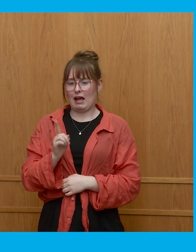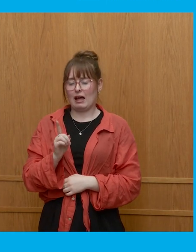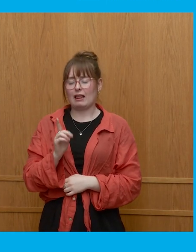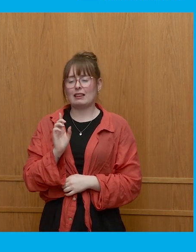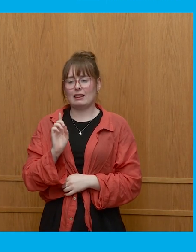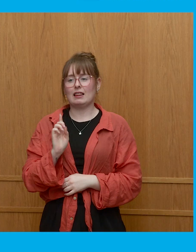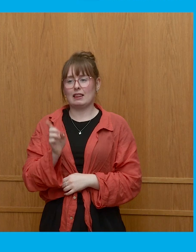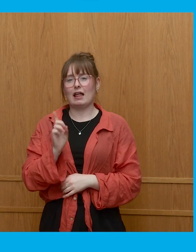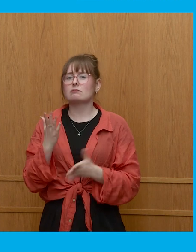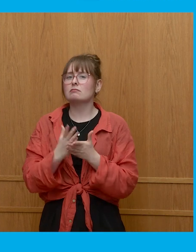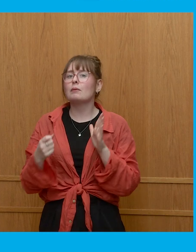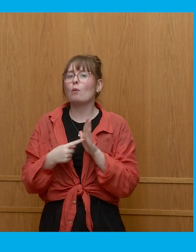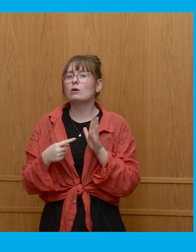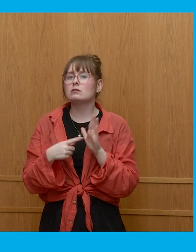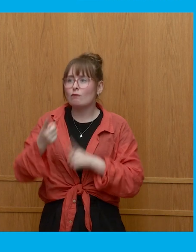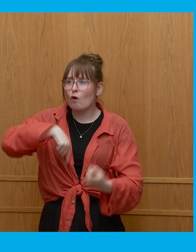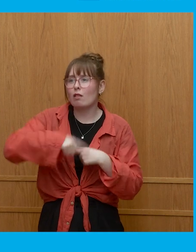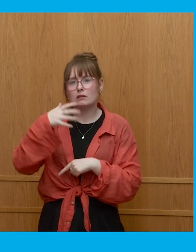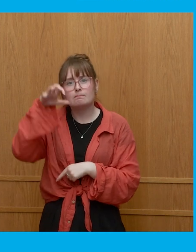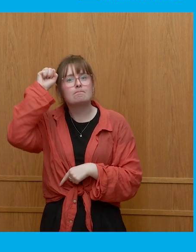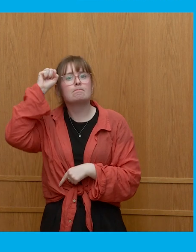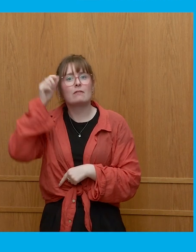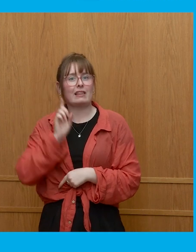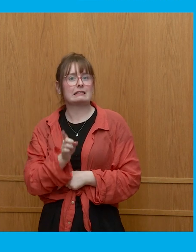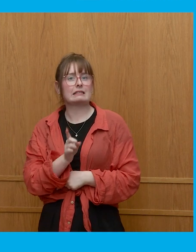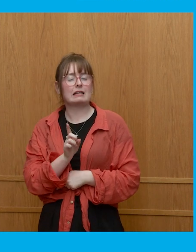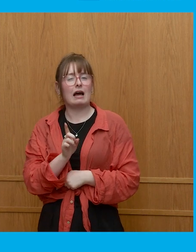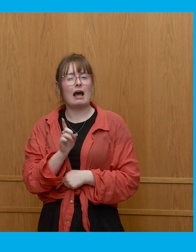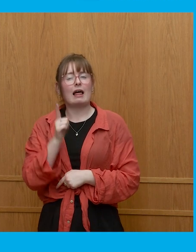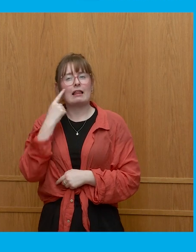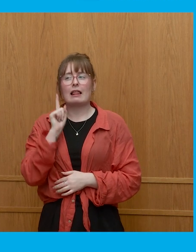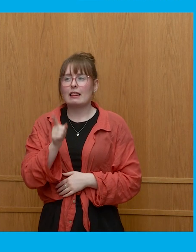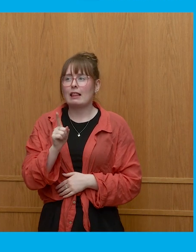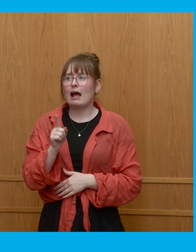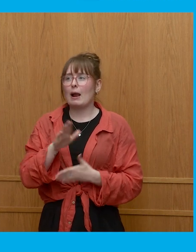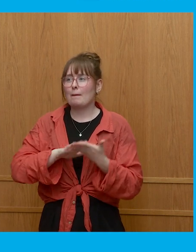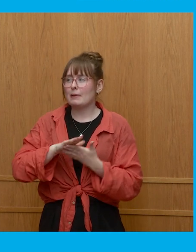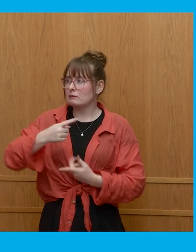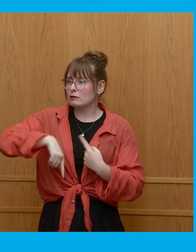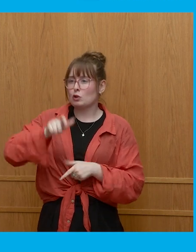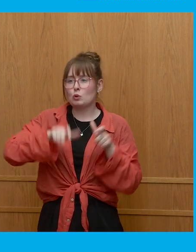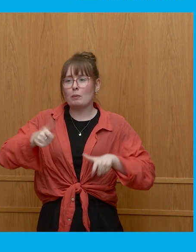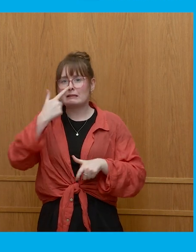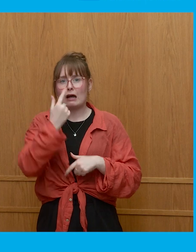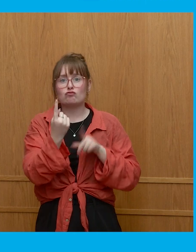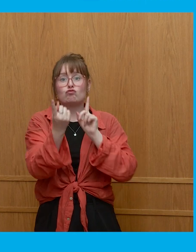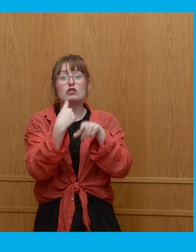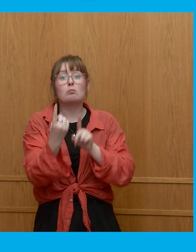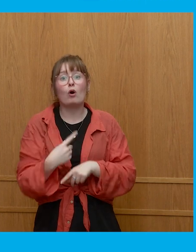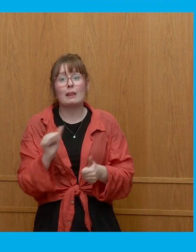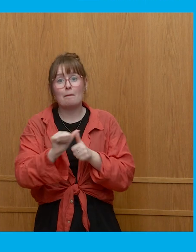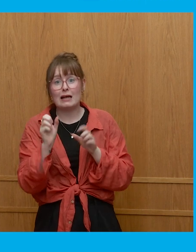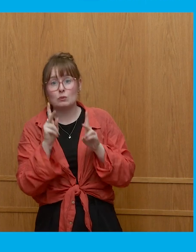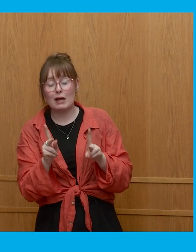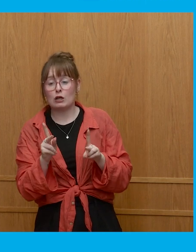something important for all of us and makes human beings respond in the best way. So politicians